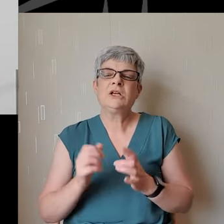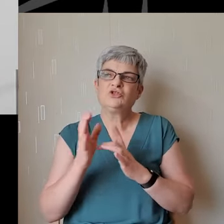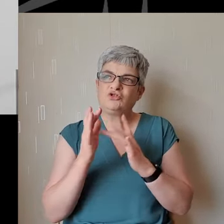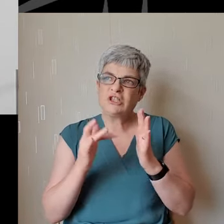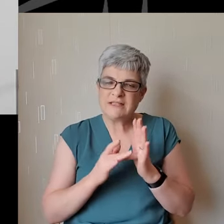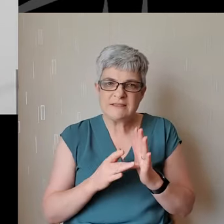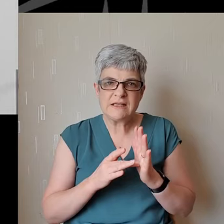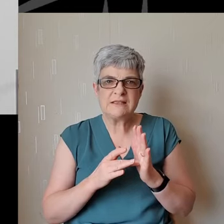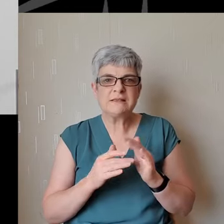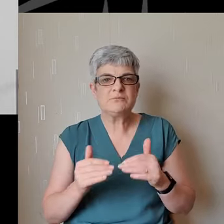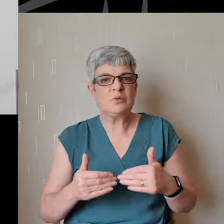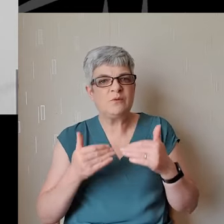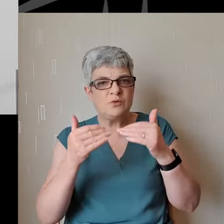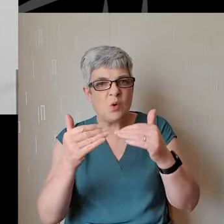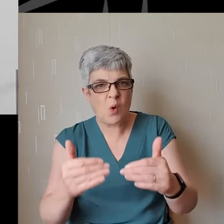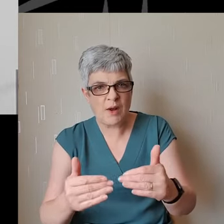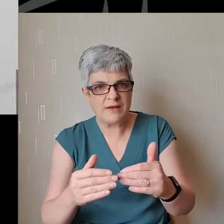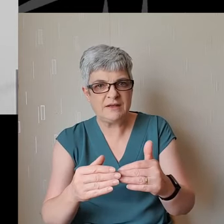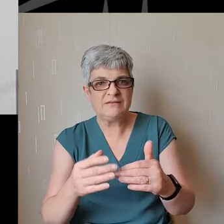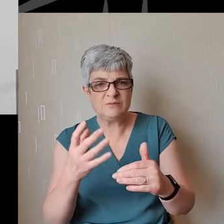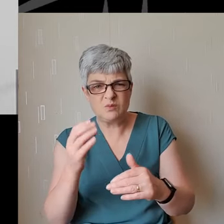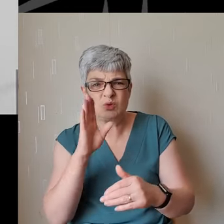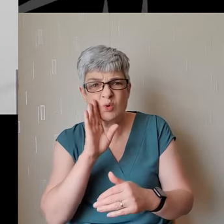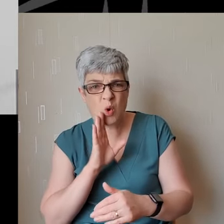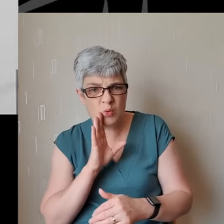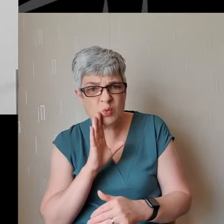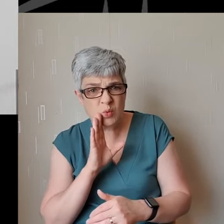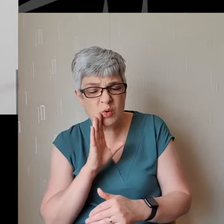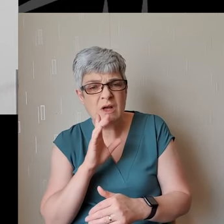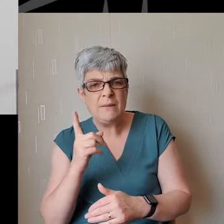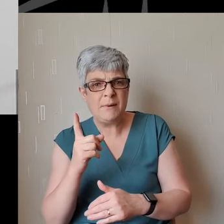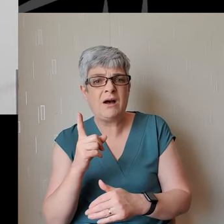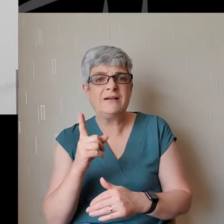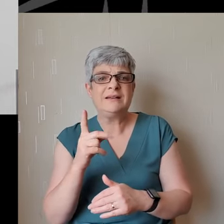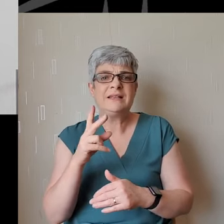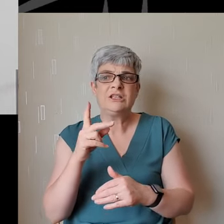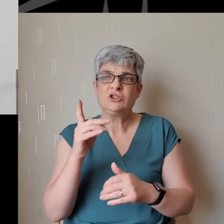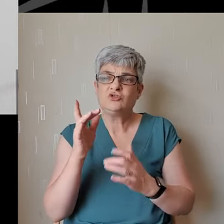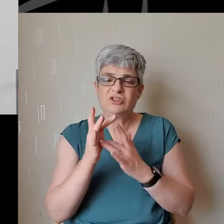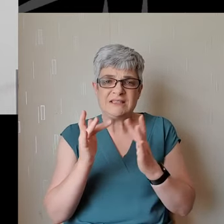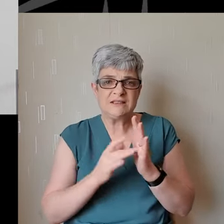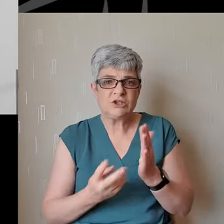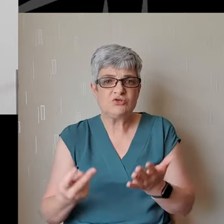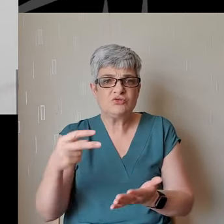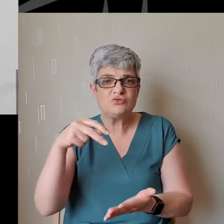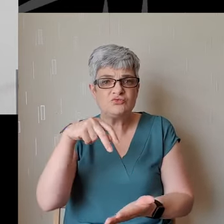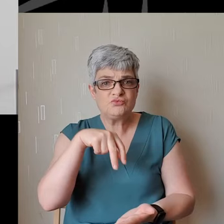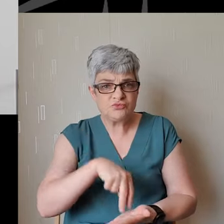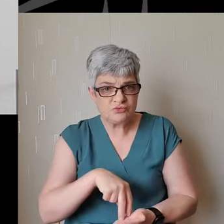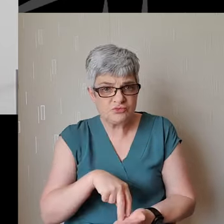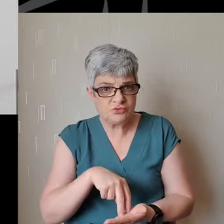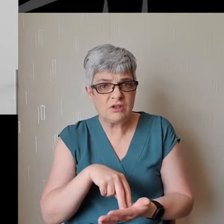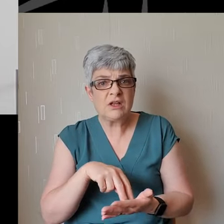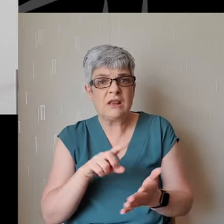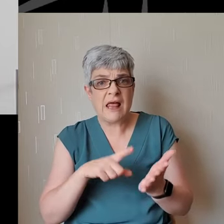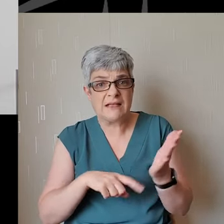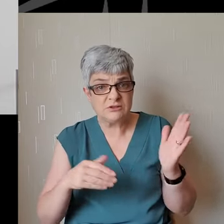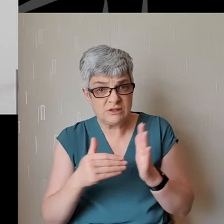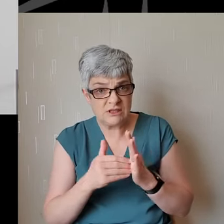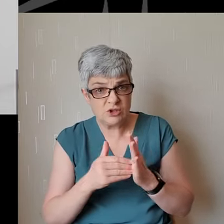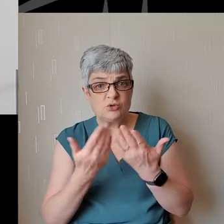Jesus moved on from the sorrow about Lazarus to seeing that Jesus' own raising of Lazarus was to be a sign of God's